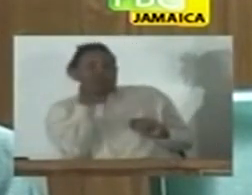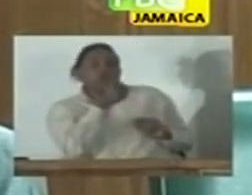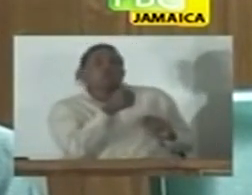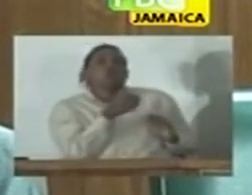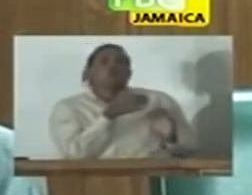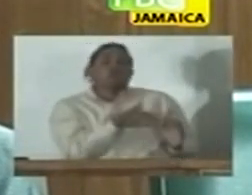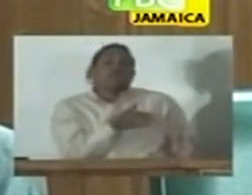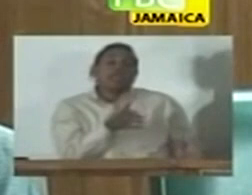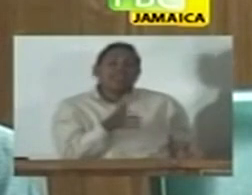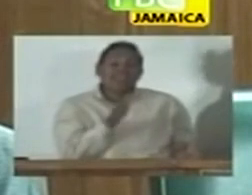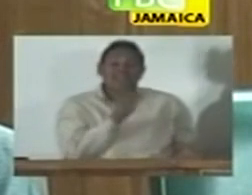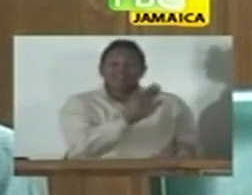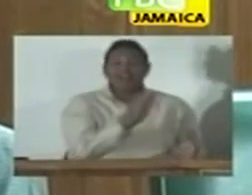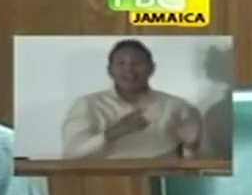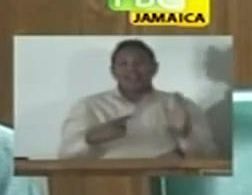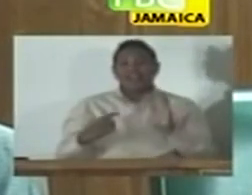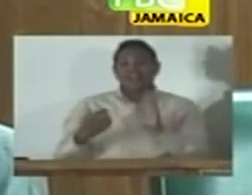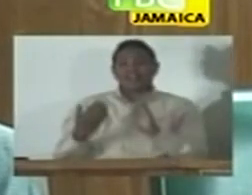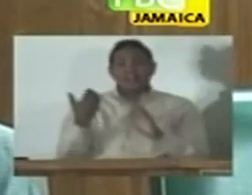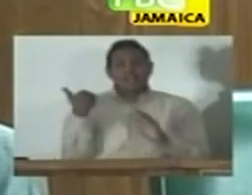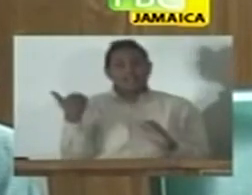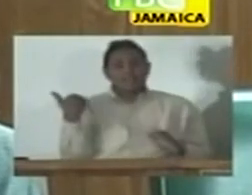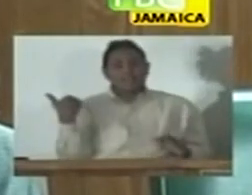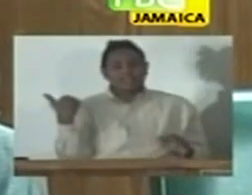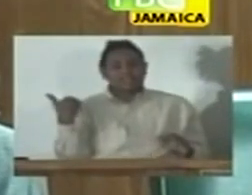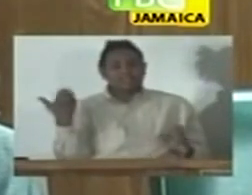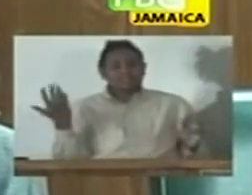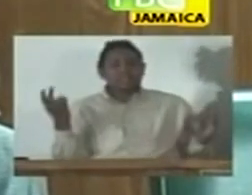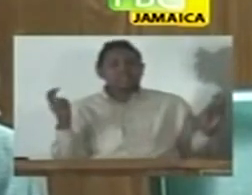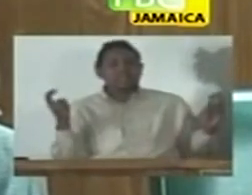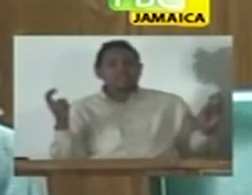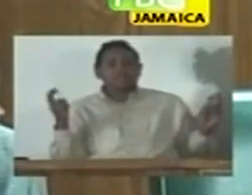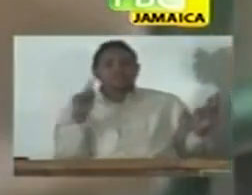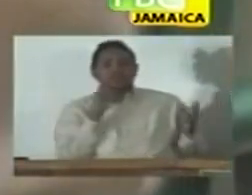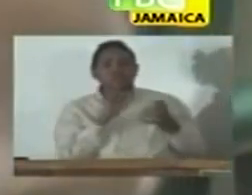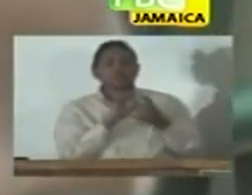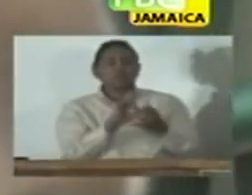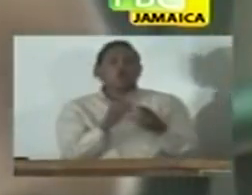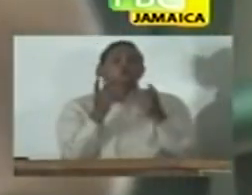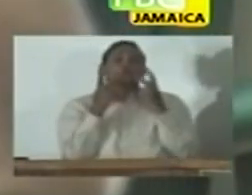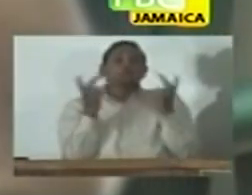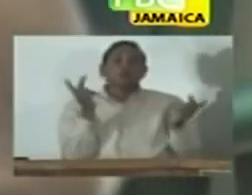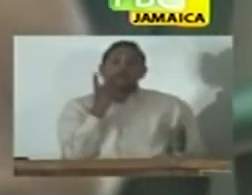a liability which belongs to the public